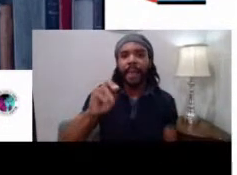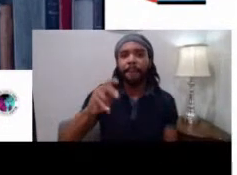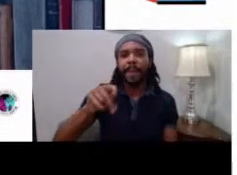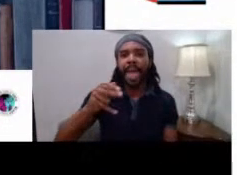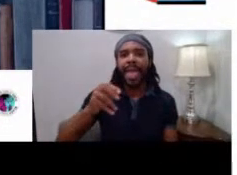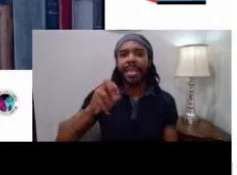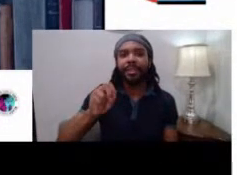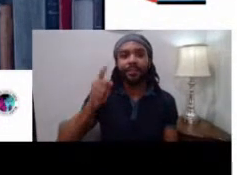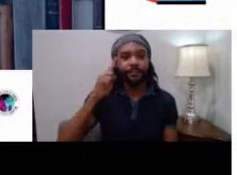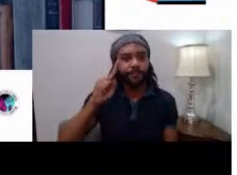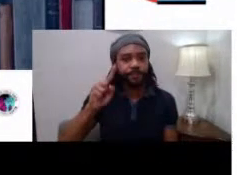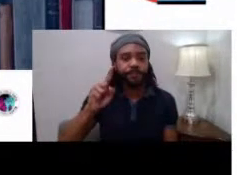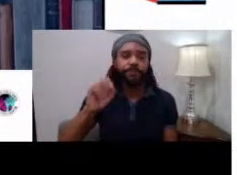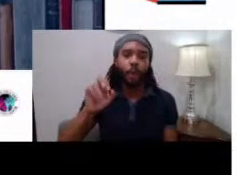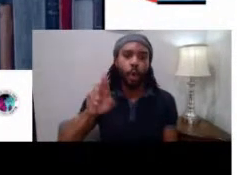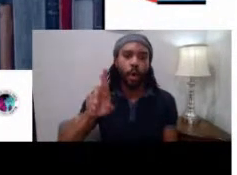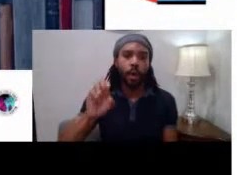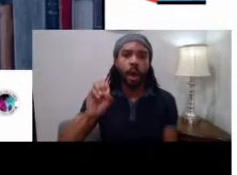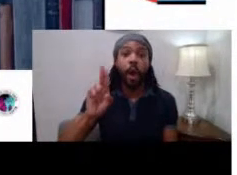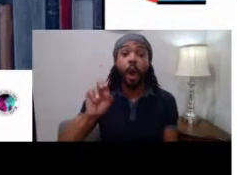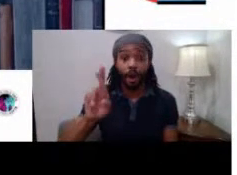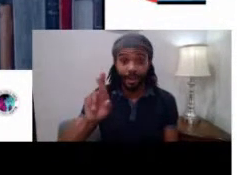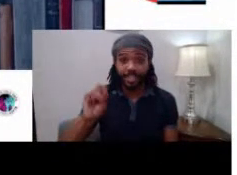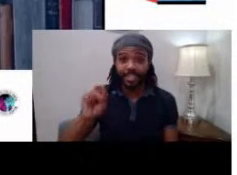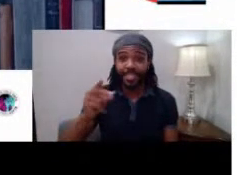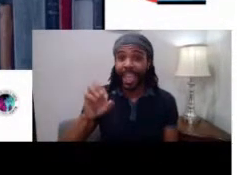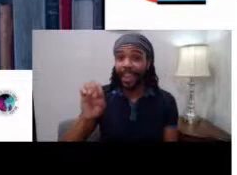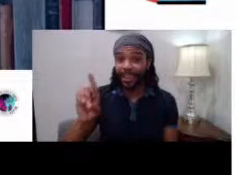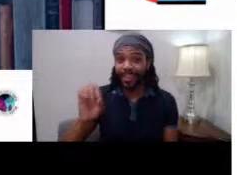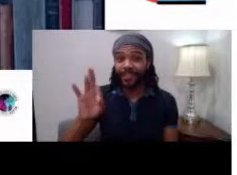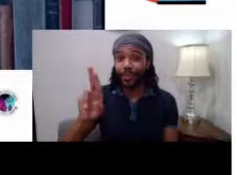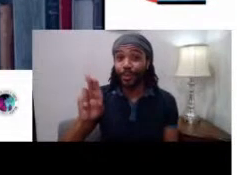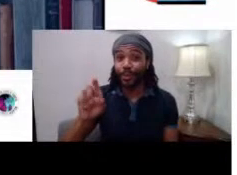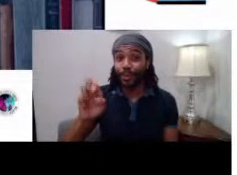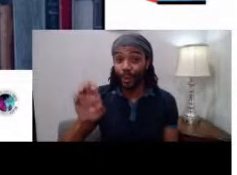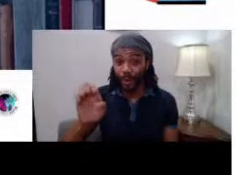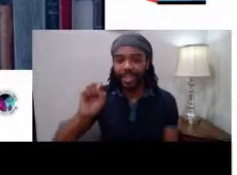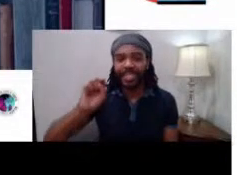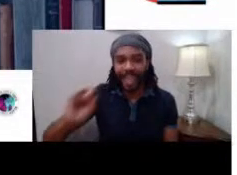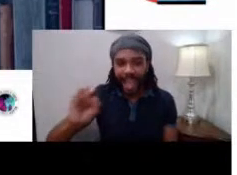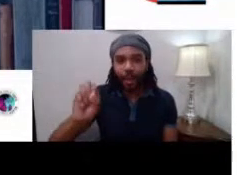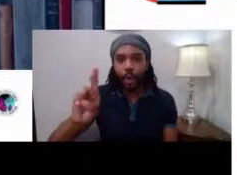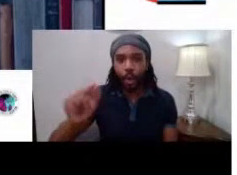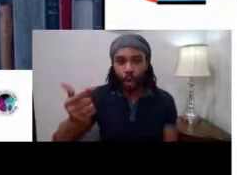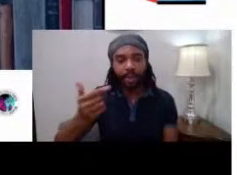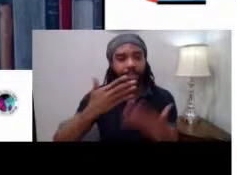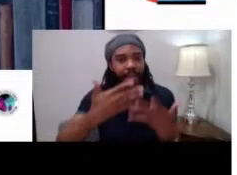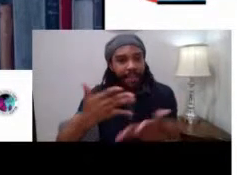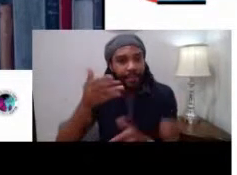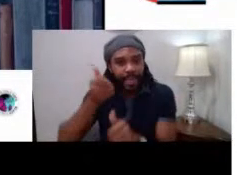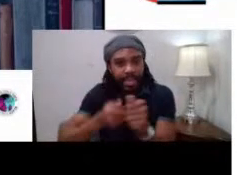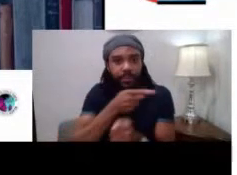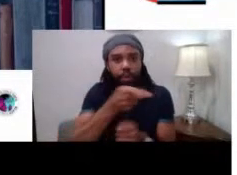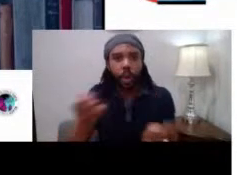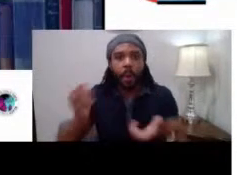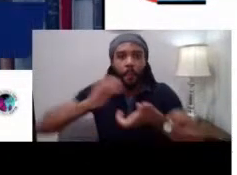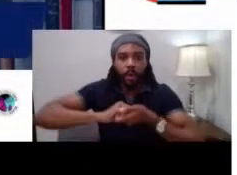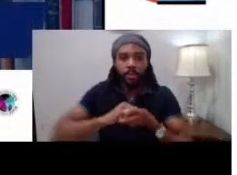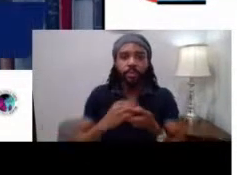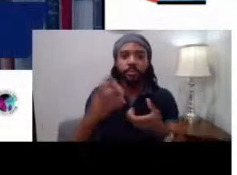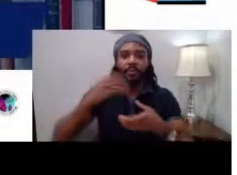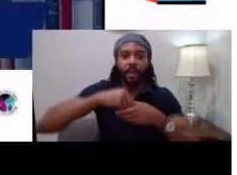campaignforourSharedFuture.org for resources and support. Thank you to all of the partners I'm joining here today in the fight for